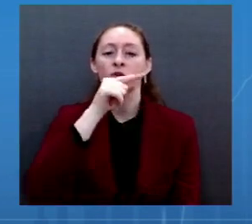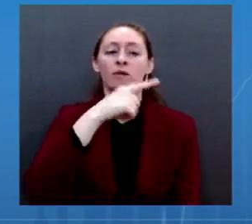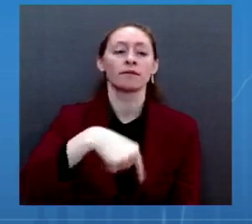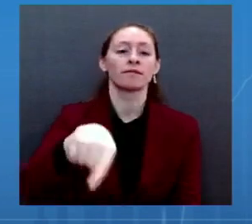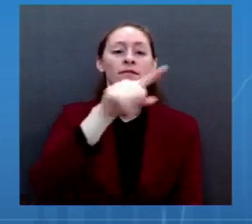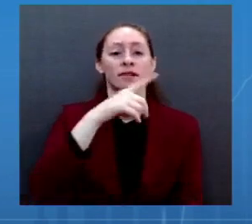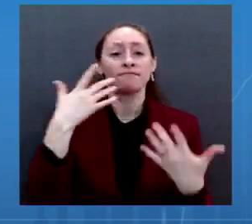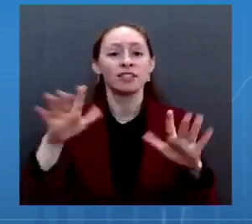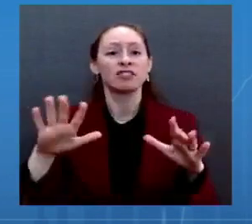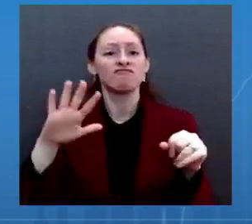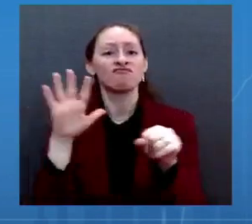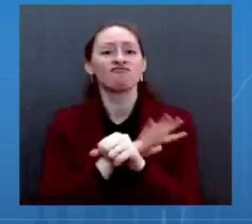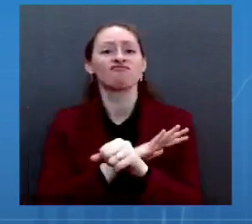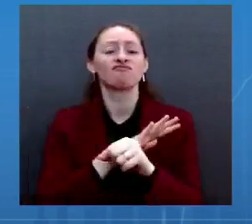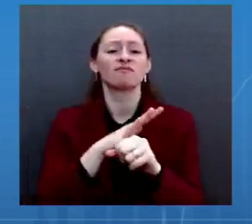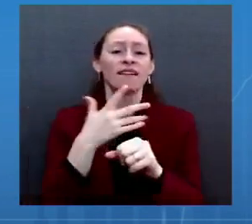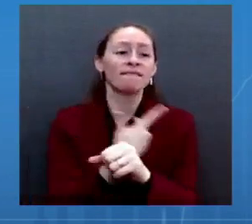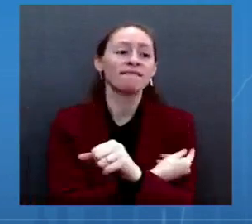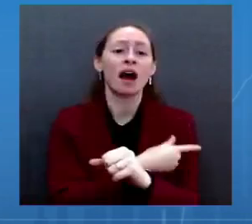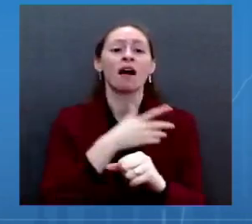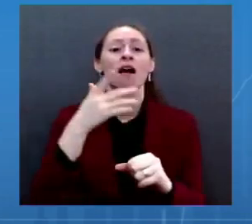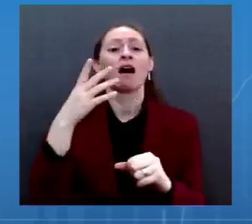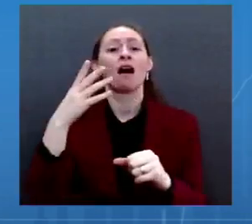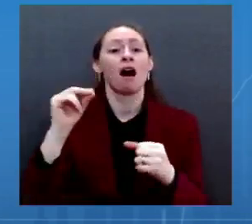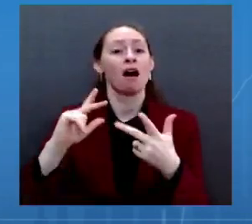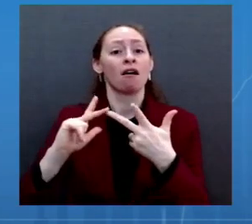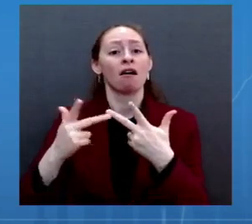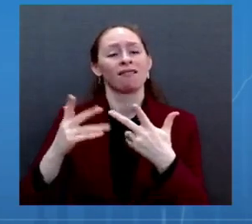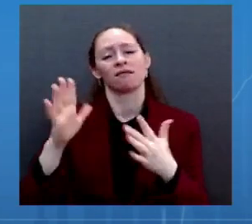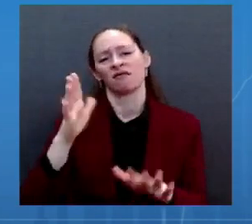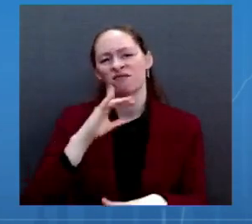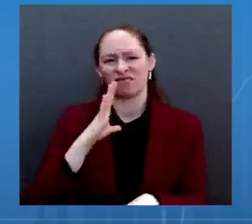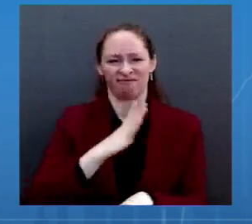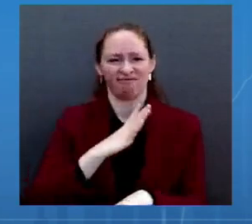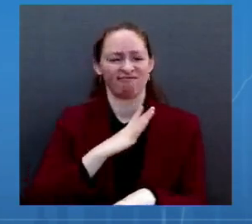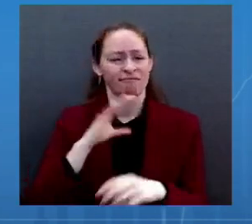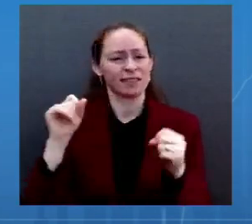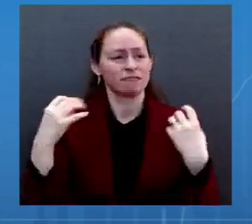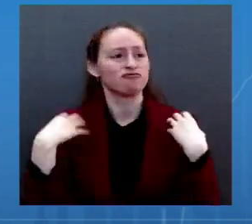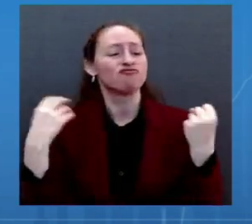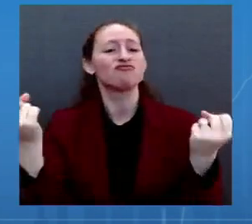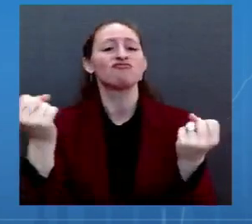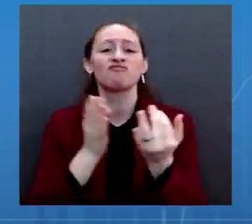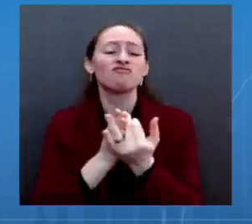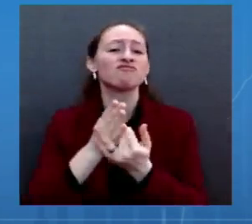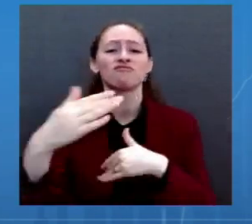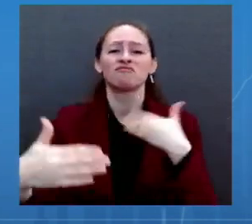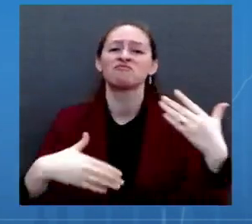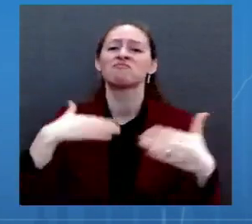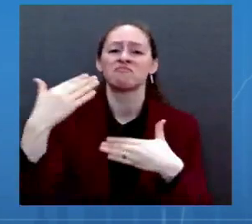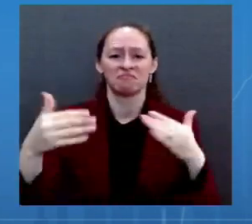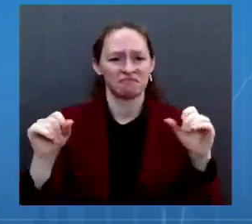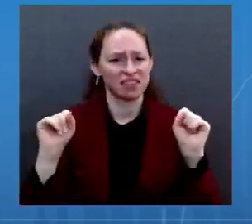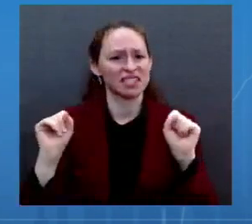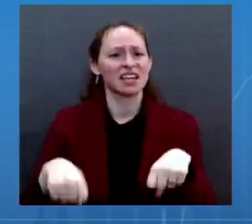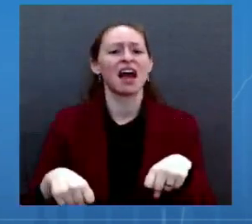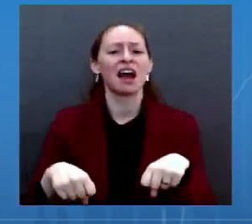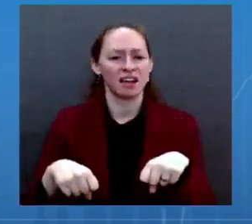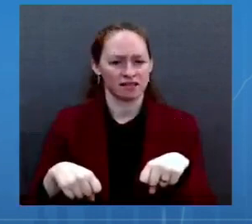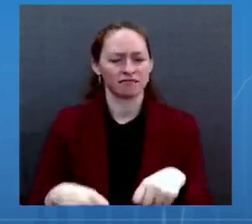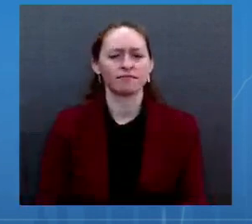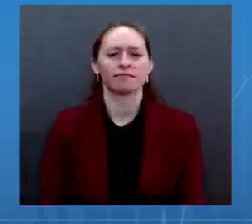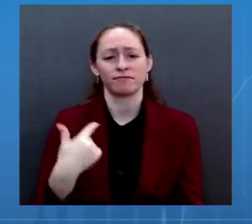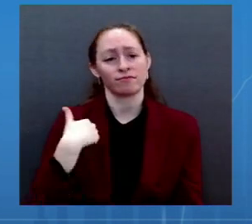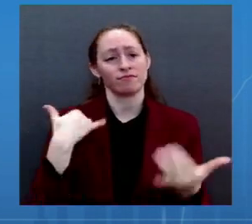asking everyone to follow these 4 steps. Get vaccinated and get boosted if you are eligible. Wear